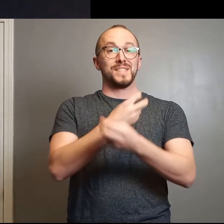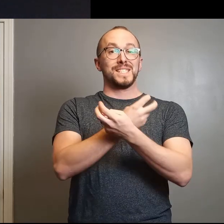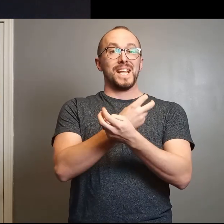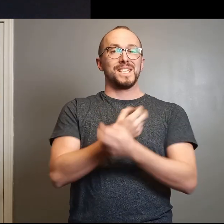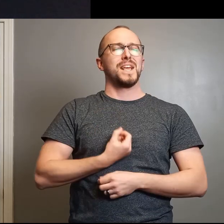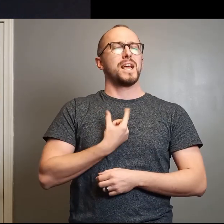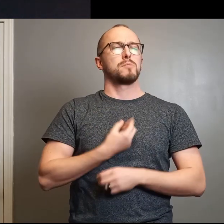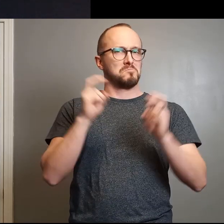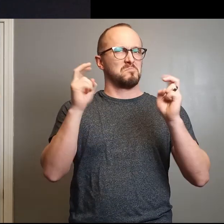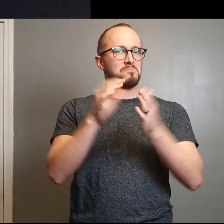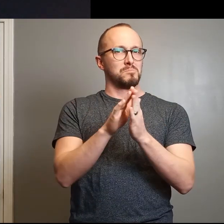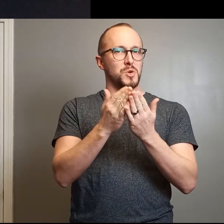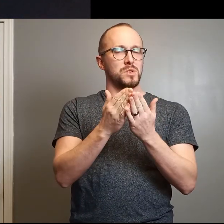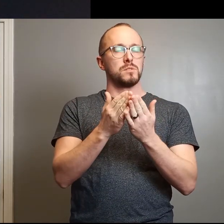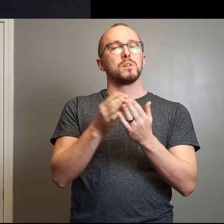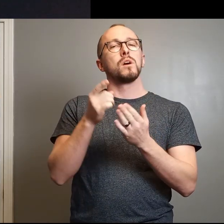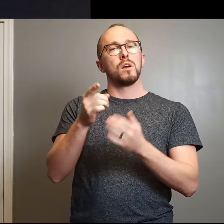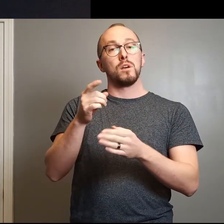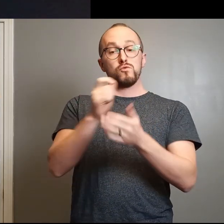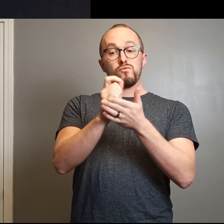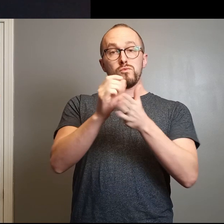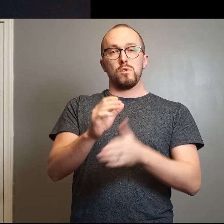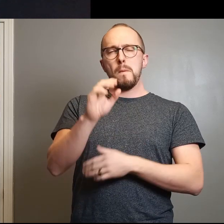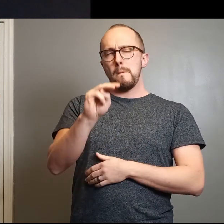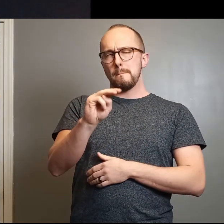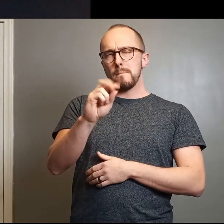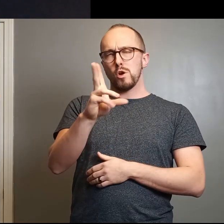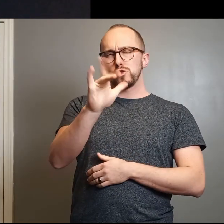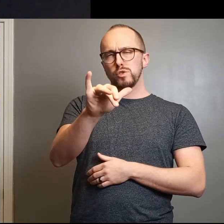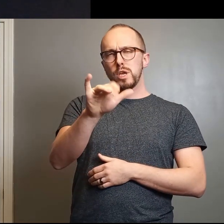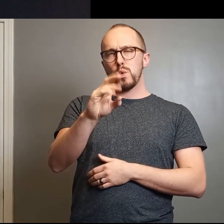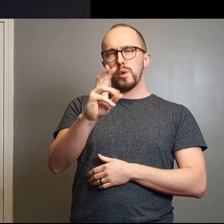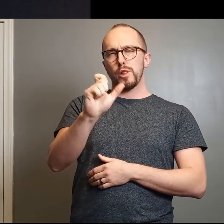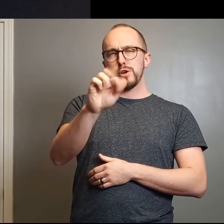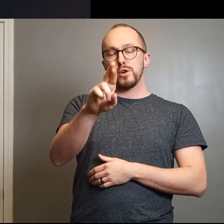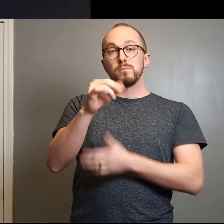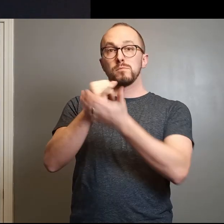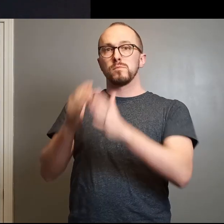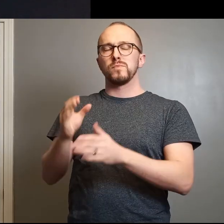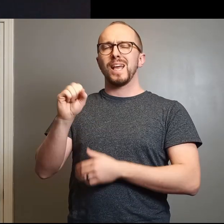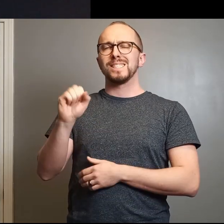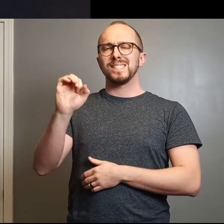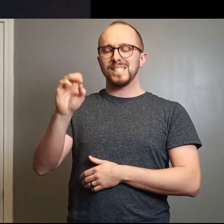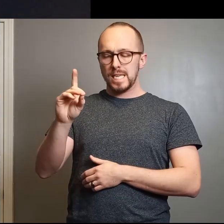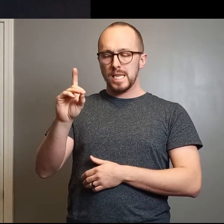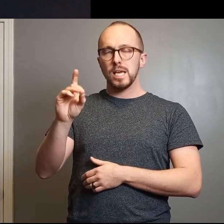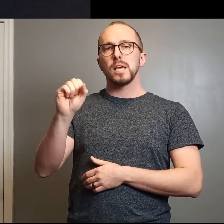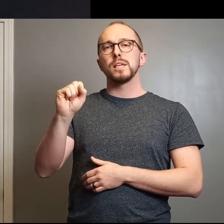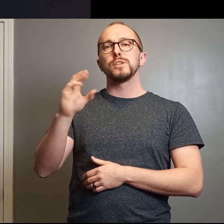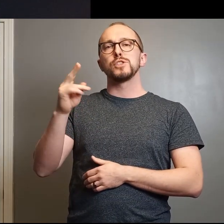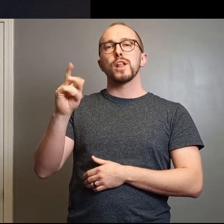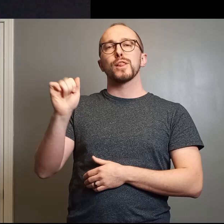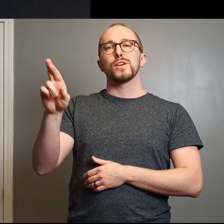Skeleton Hiccups by Margery Cuyler and illustrated by S.D. Schindler. The key words and phrases